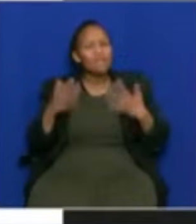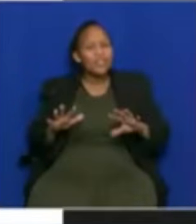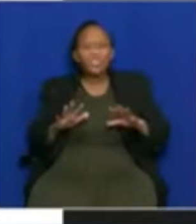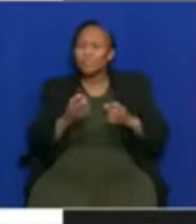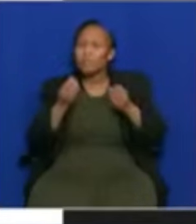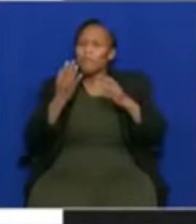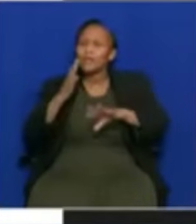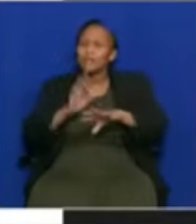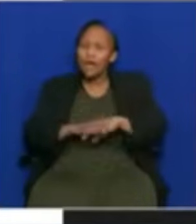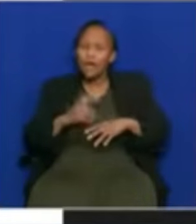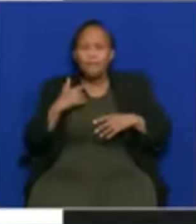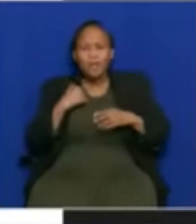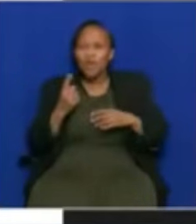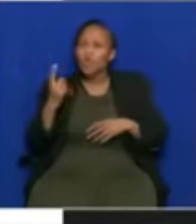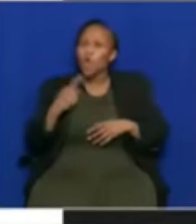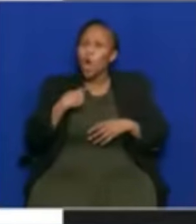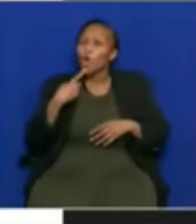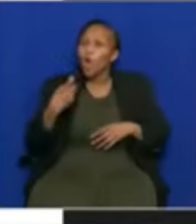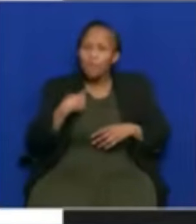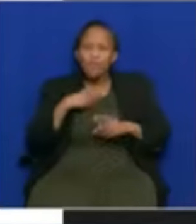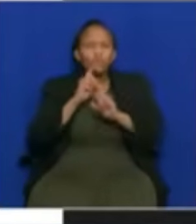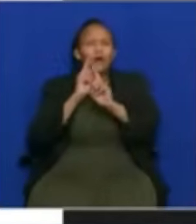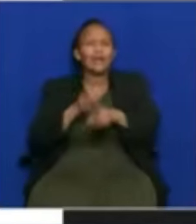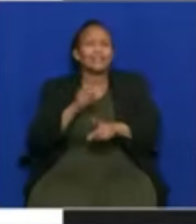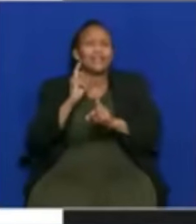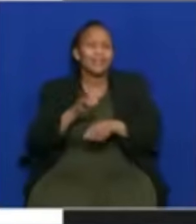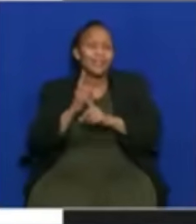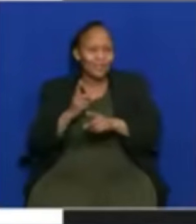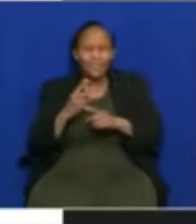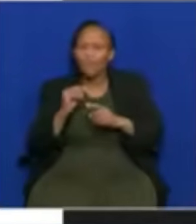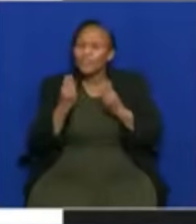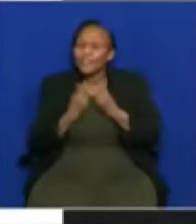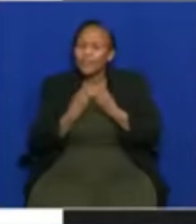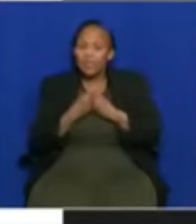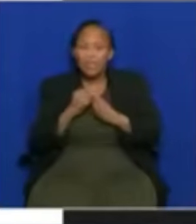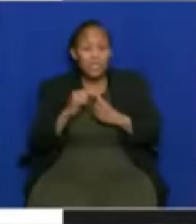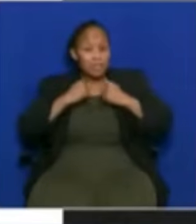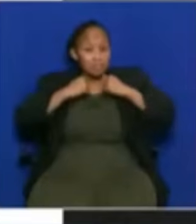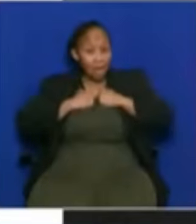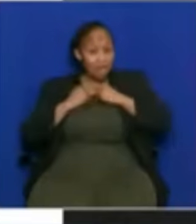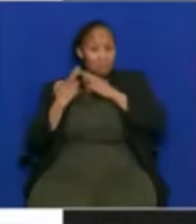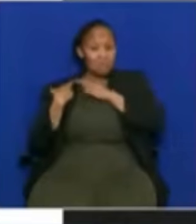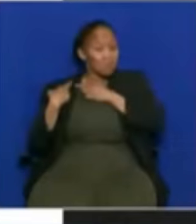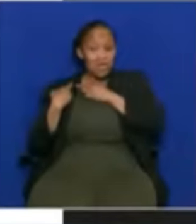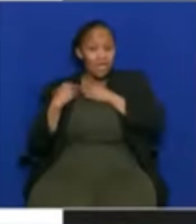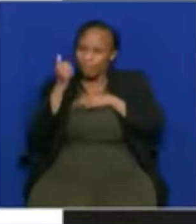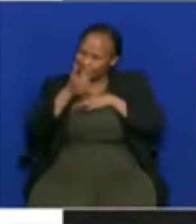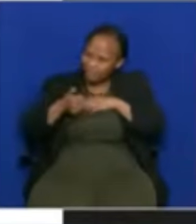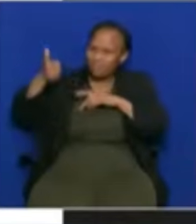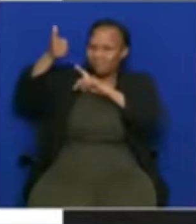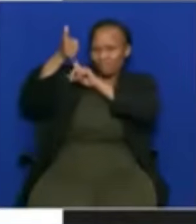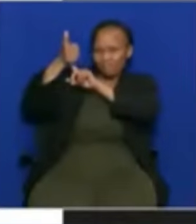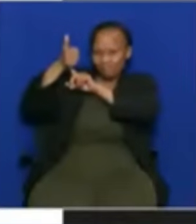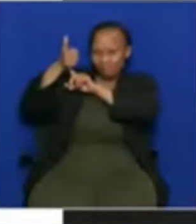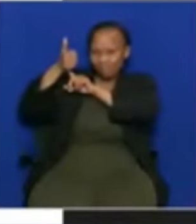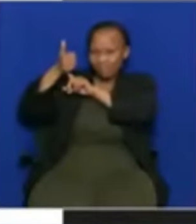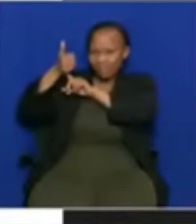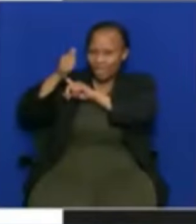that is not beyond me. It's up at the upper management. And where now I'm also asked to